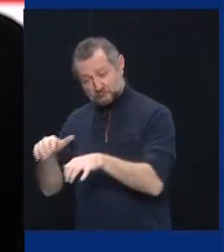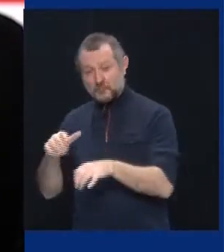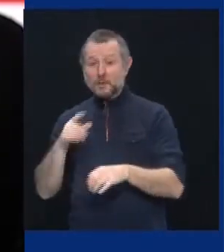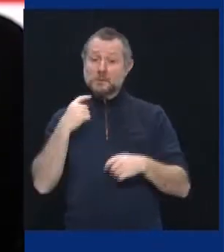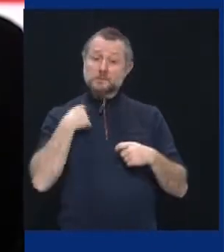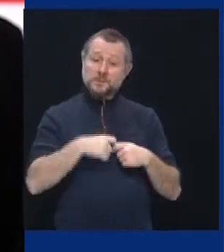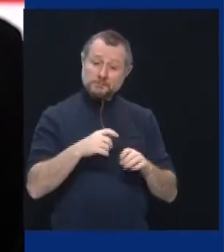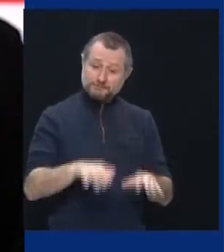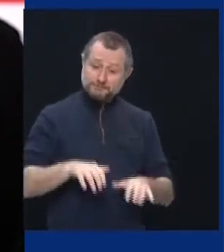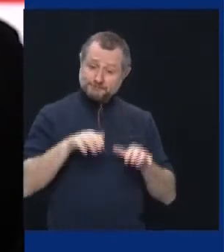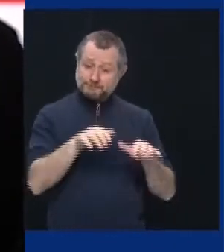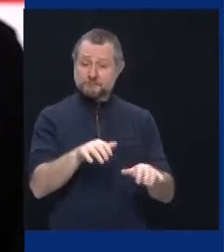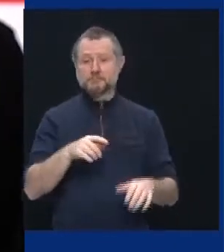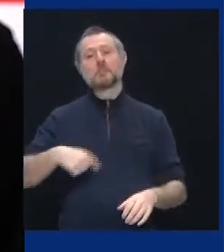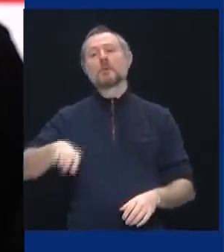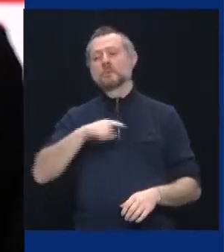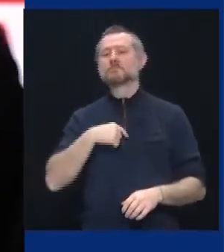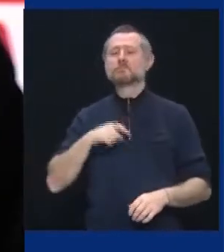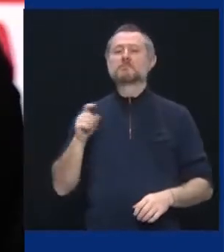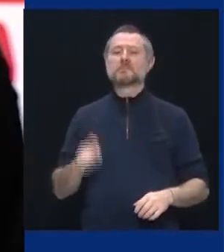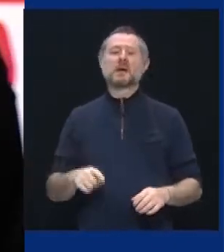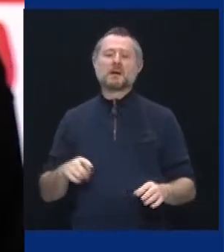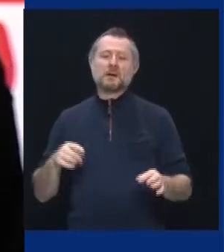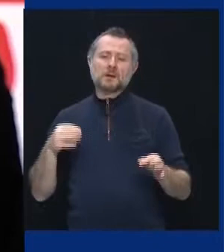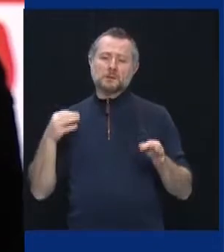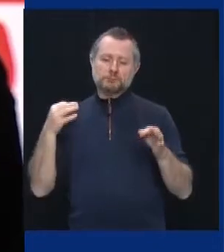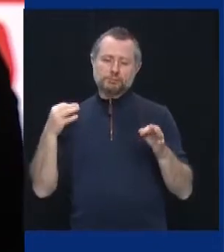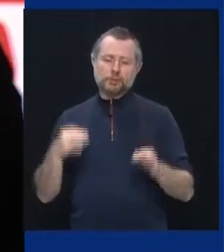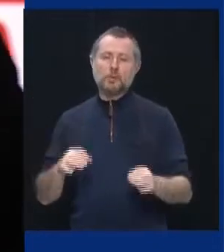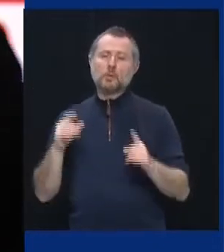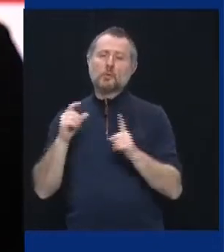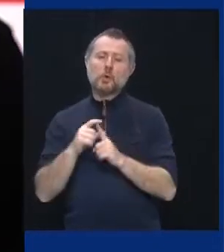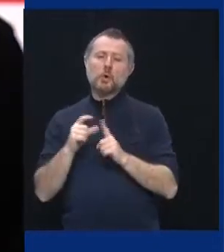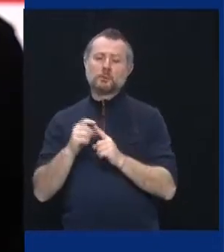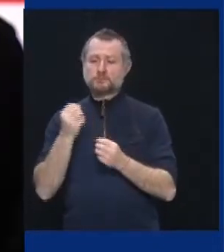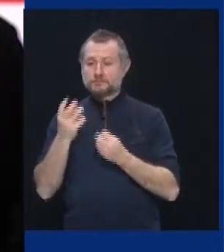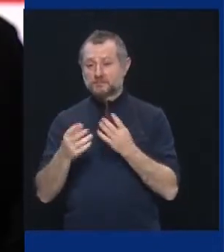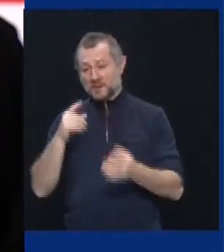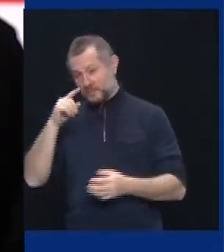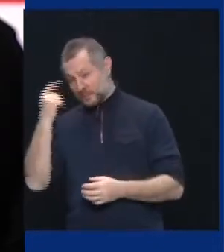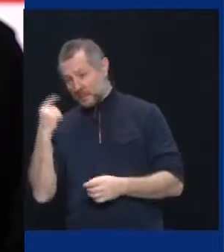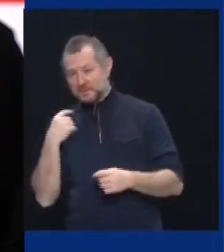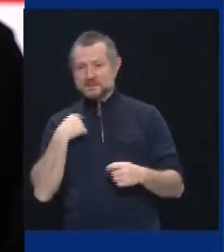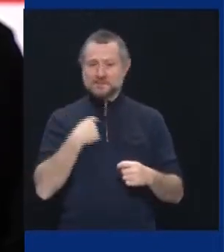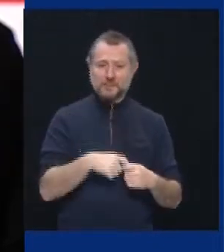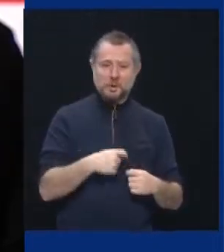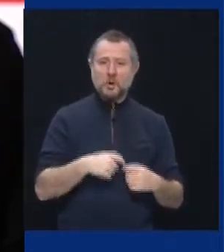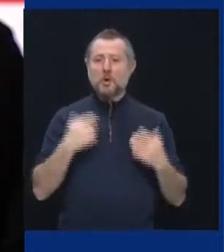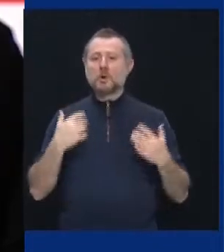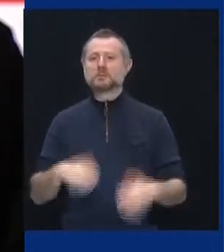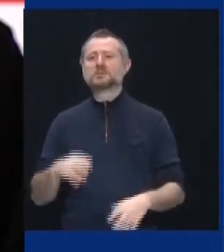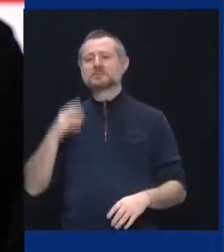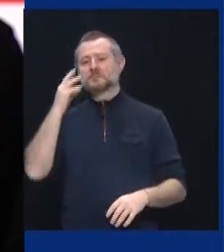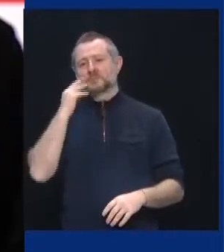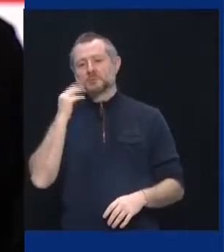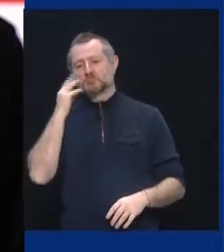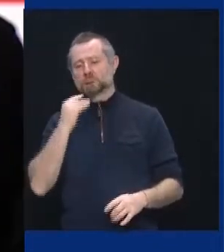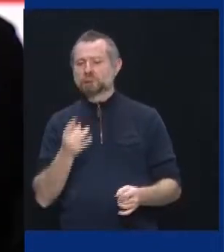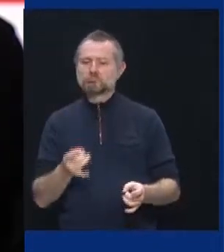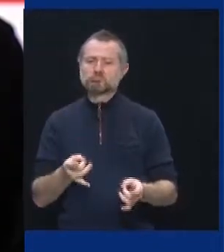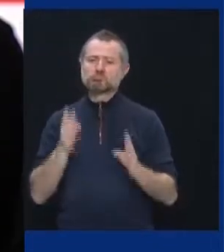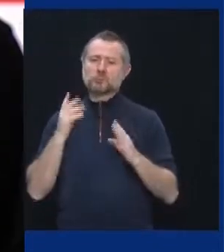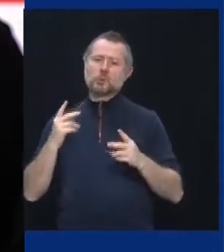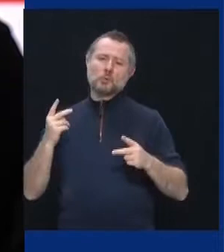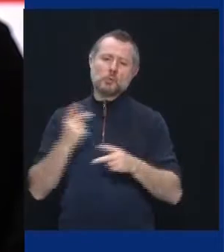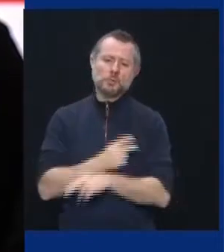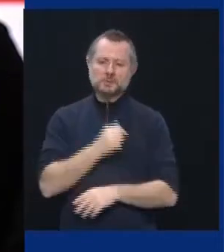out the word. The black and Hispanic community already pay too high a price. We have to get people